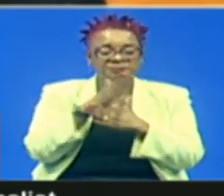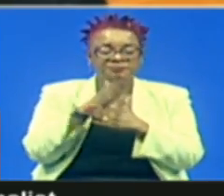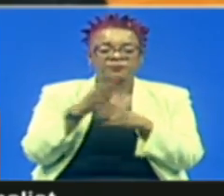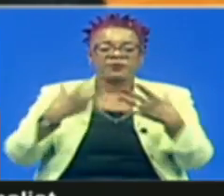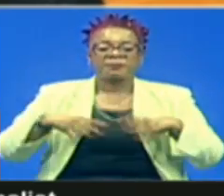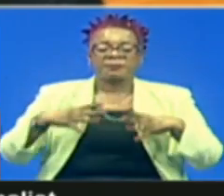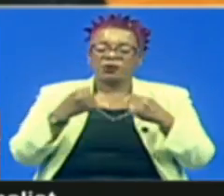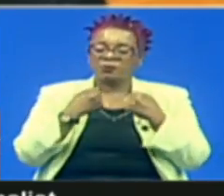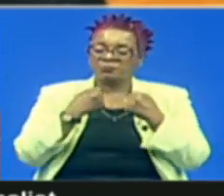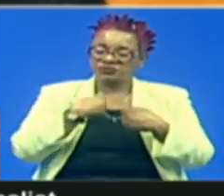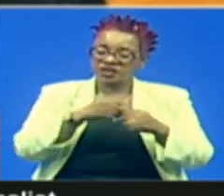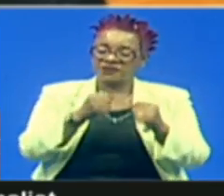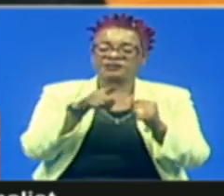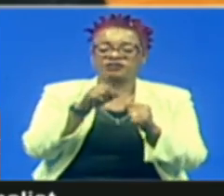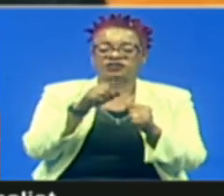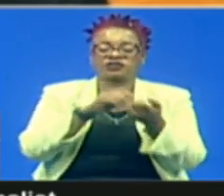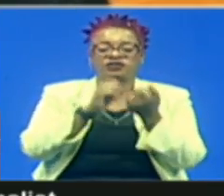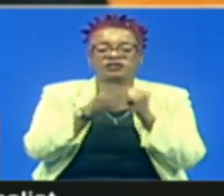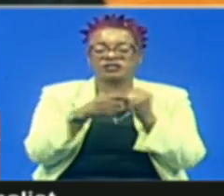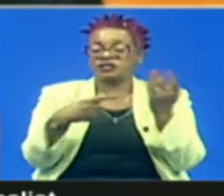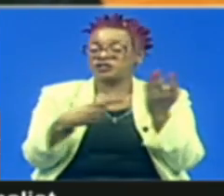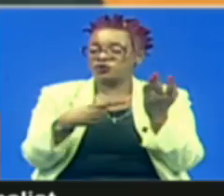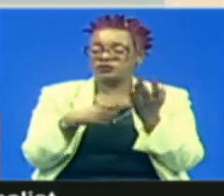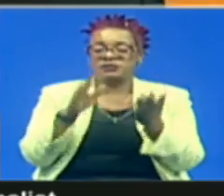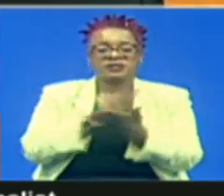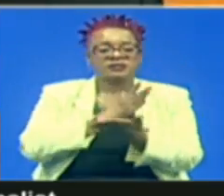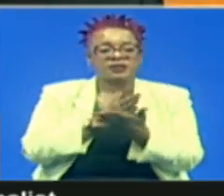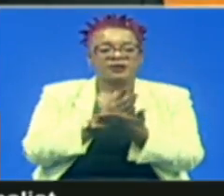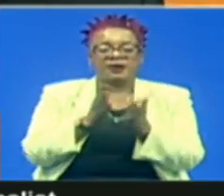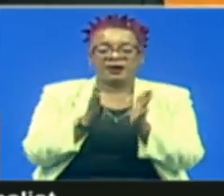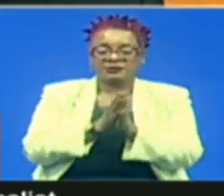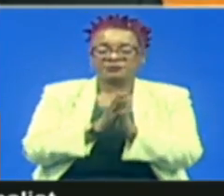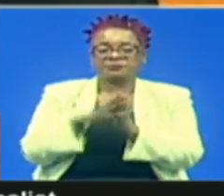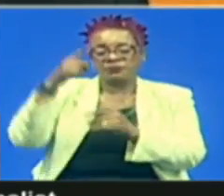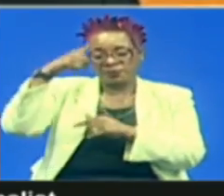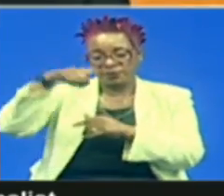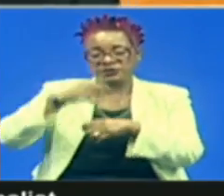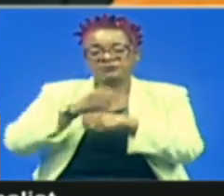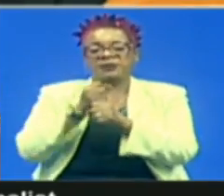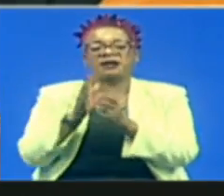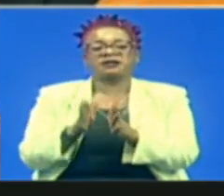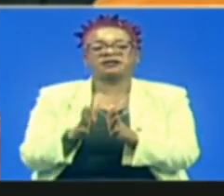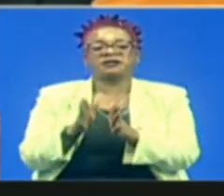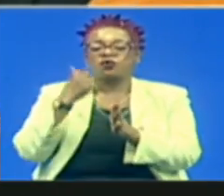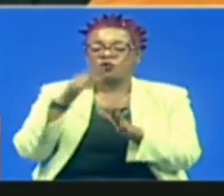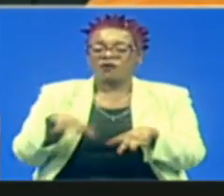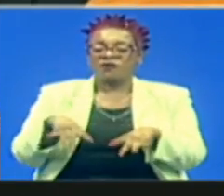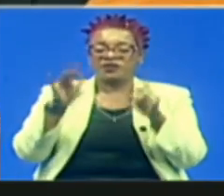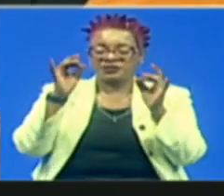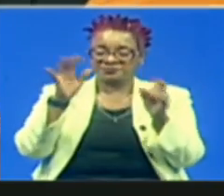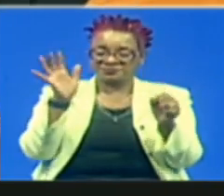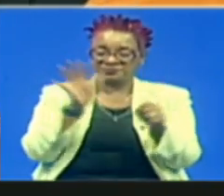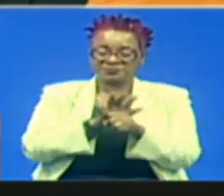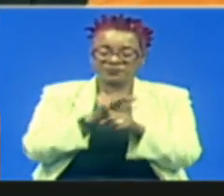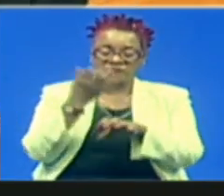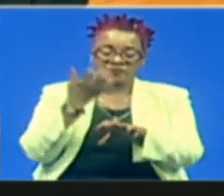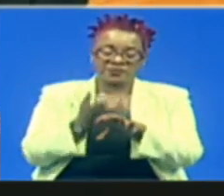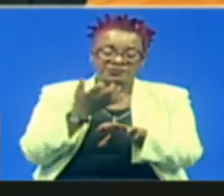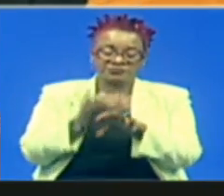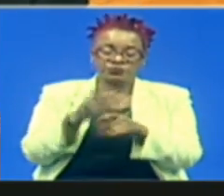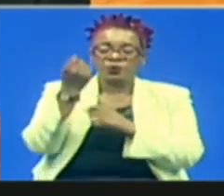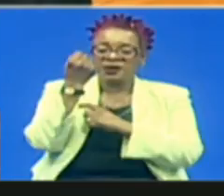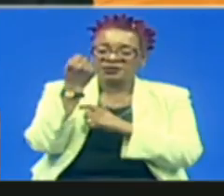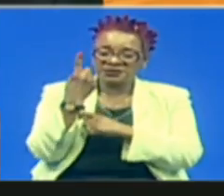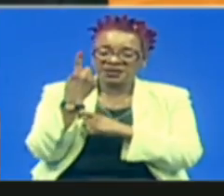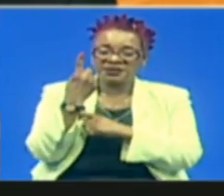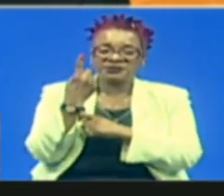this change in the technology sector and the policymakers who find a lot of this difficult to understand